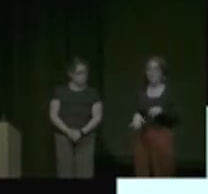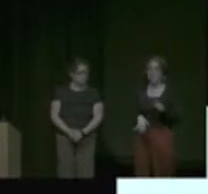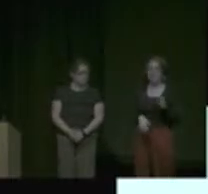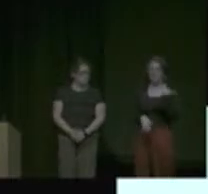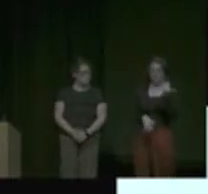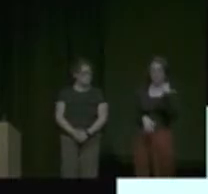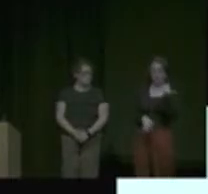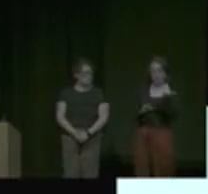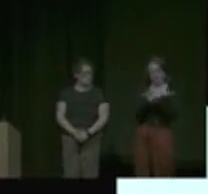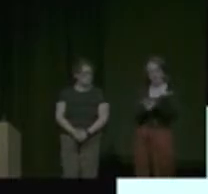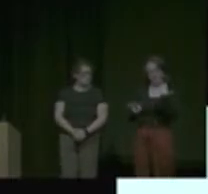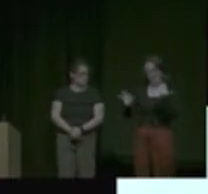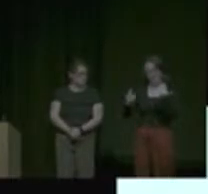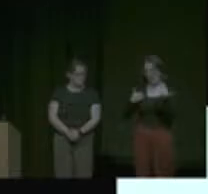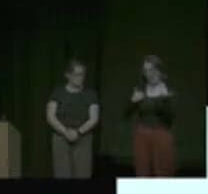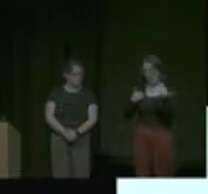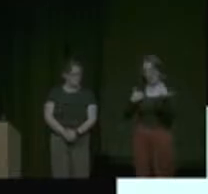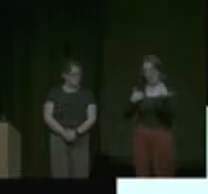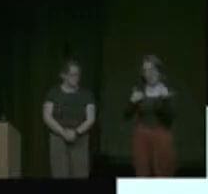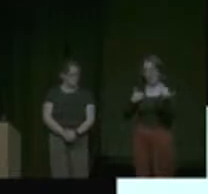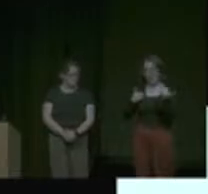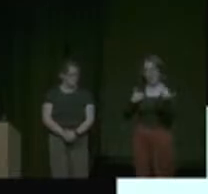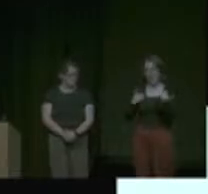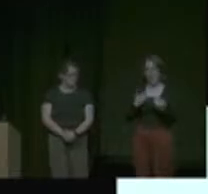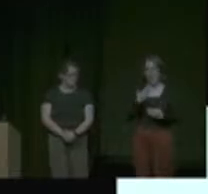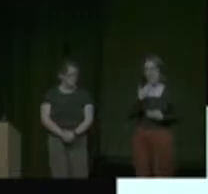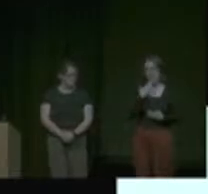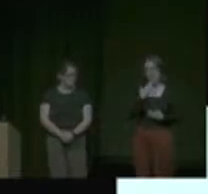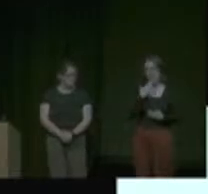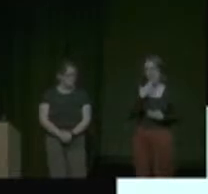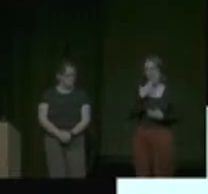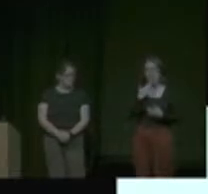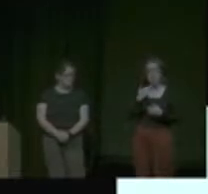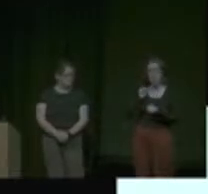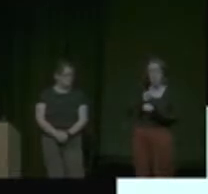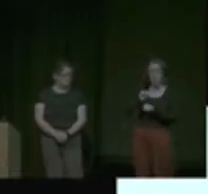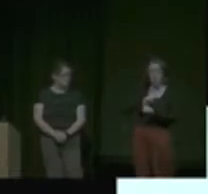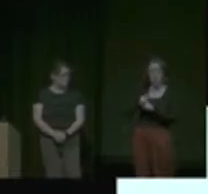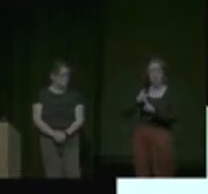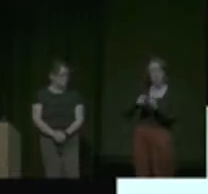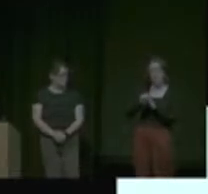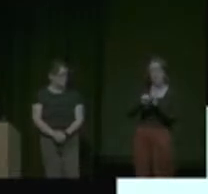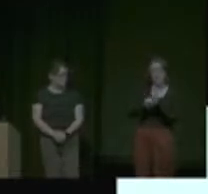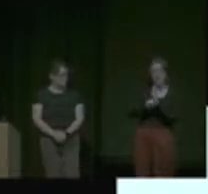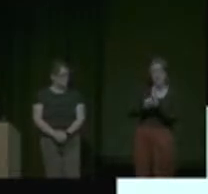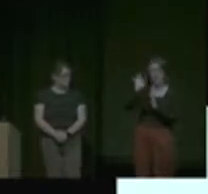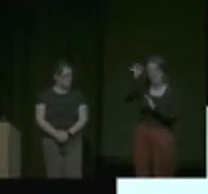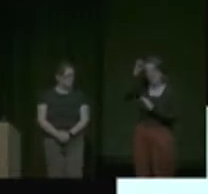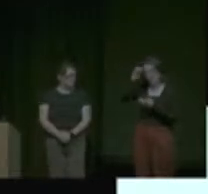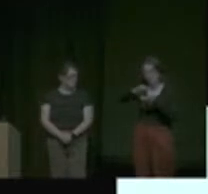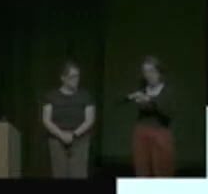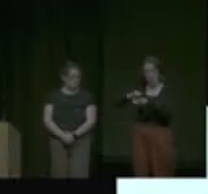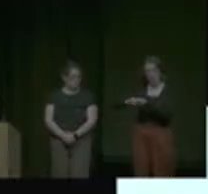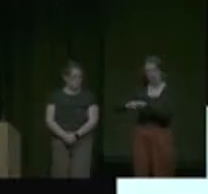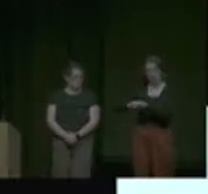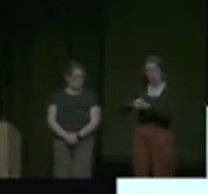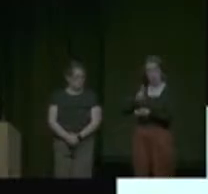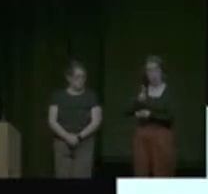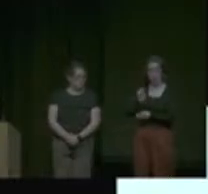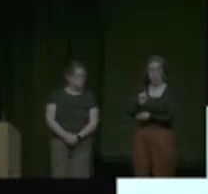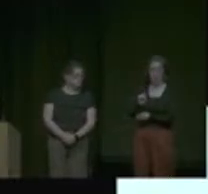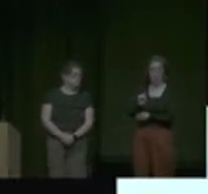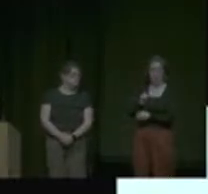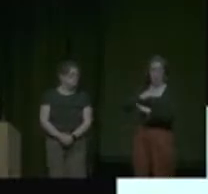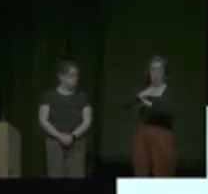14. But thanks to efforts from the state and local partners, the federal partnering agencies, United States Environmental